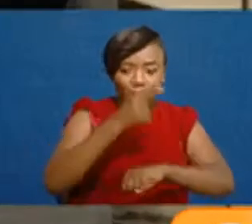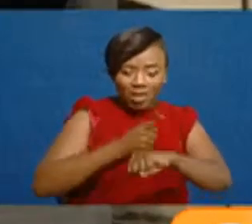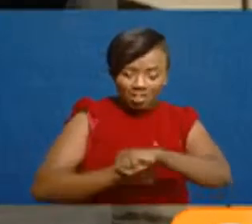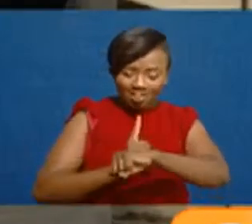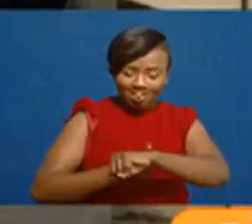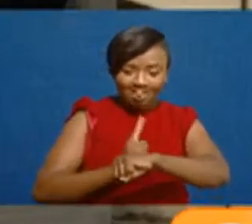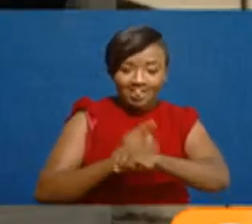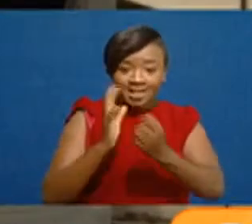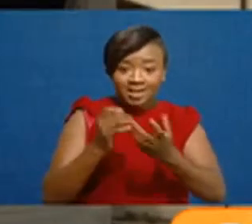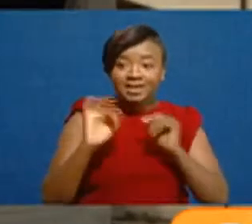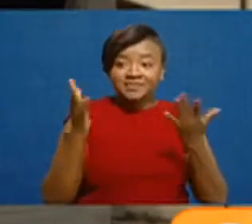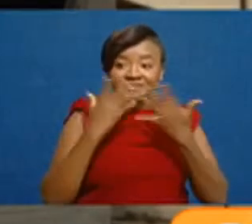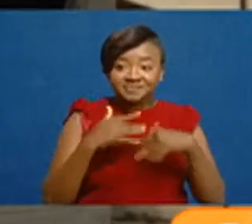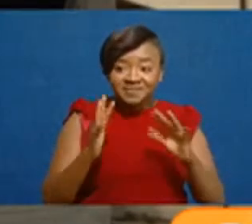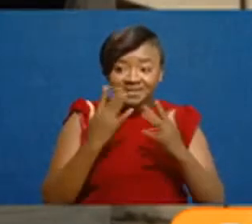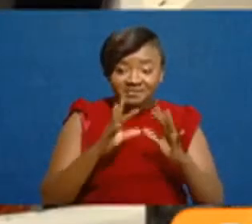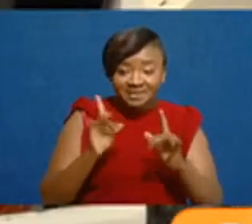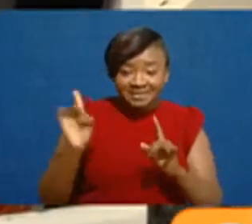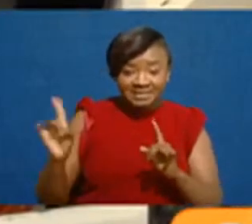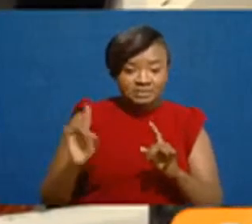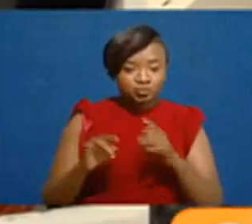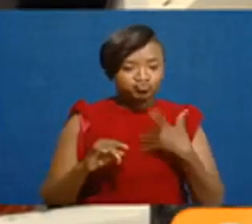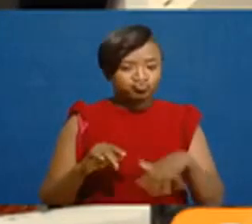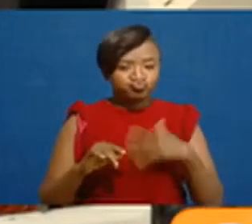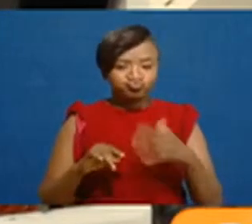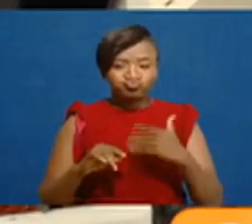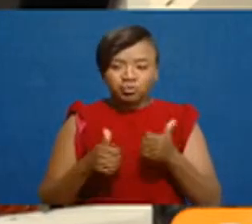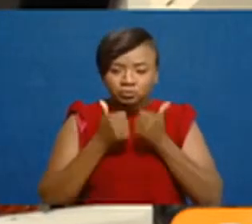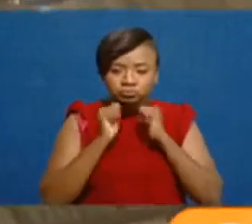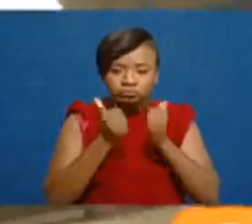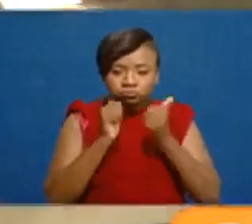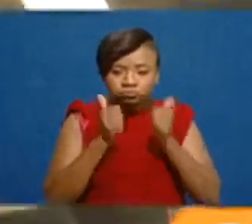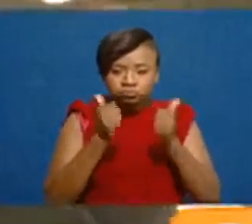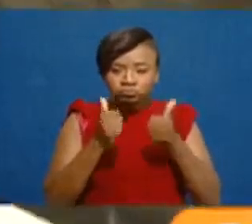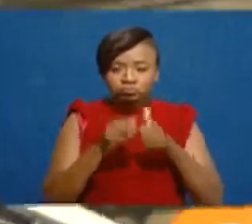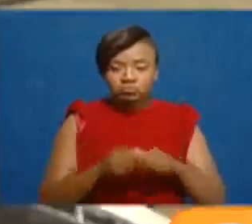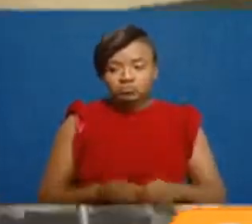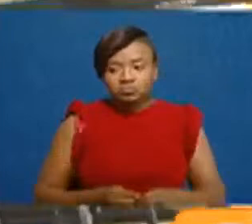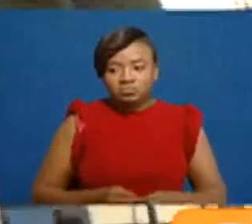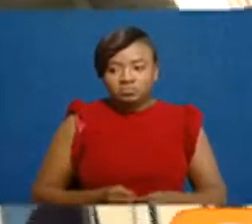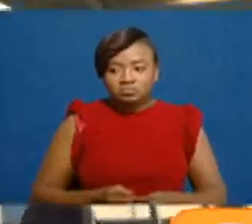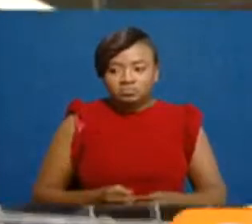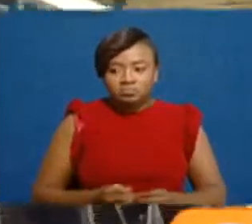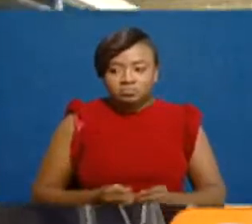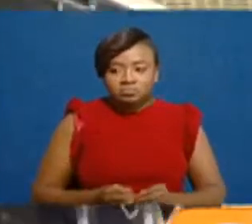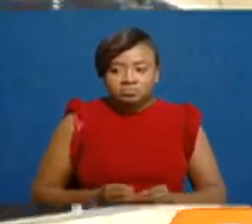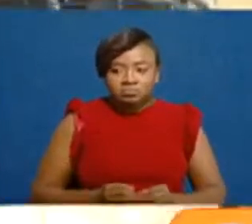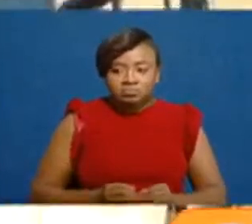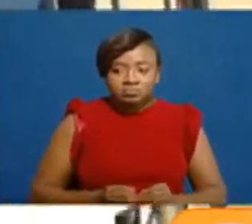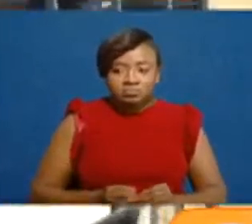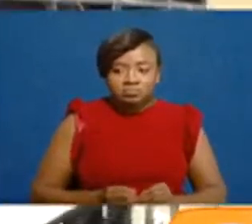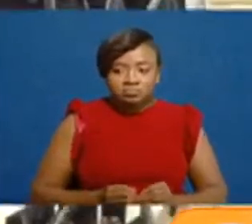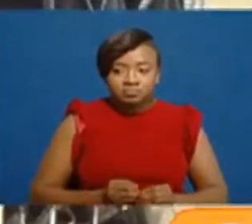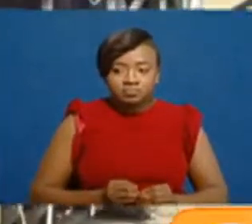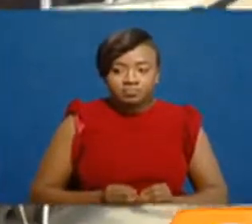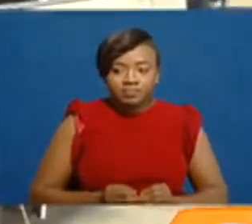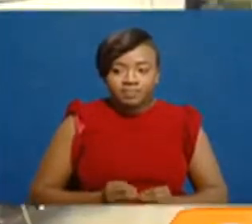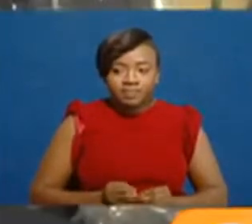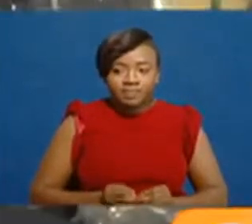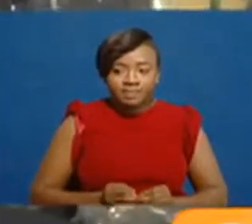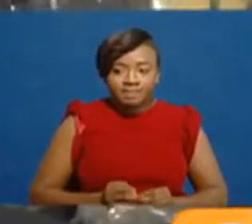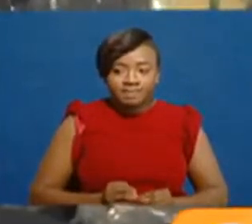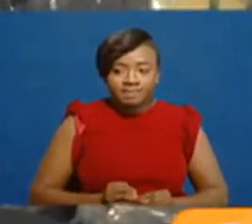to finish what has been termed as a possible future in the transport industry. The first locally assembled electric buses